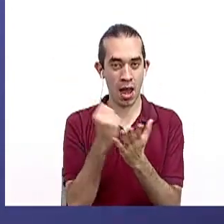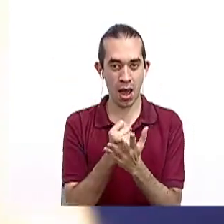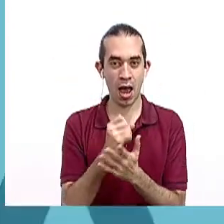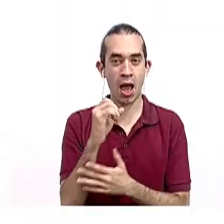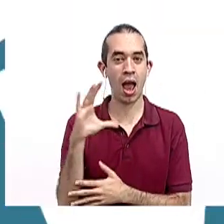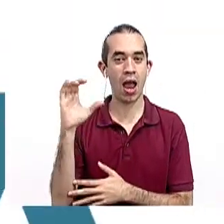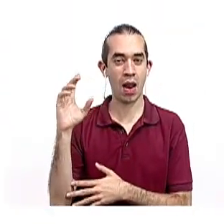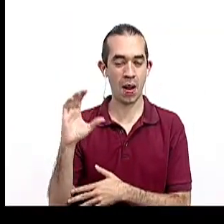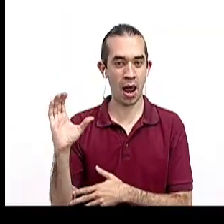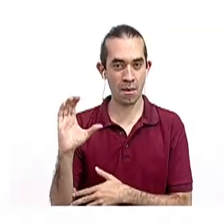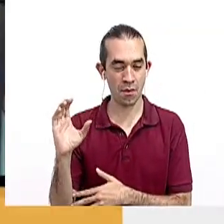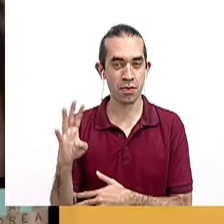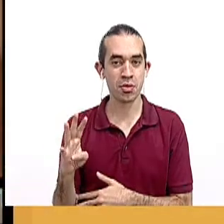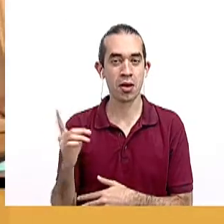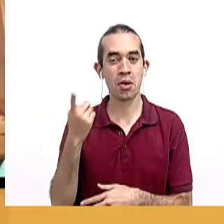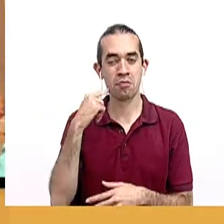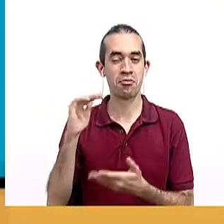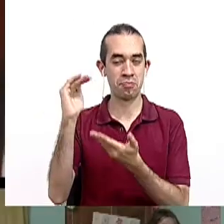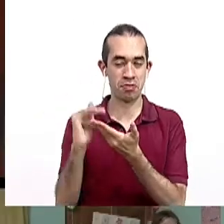Bye.